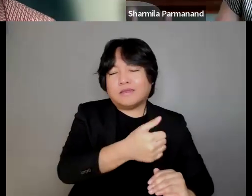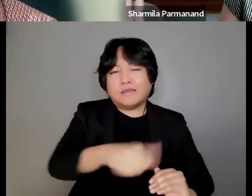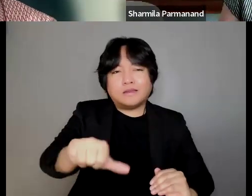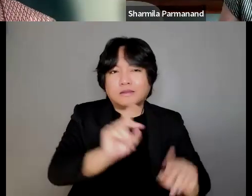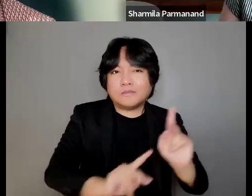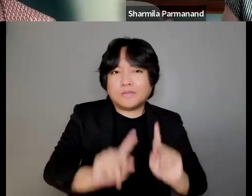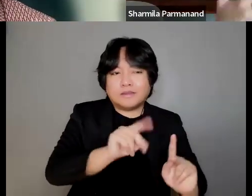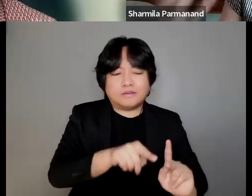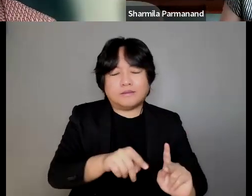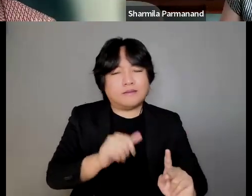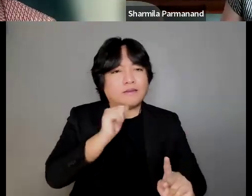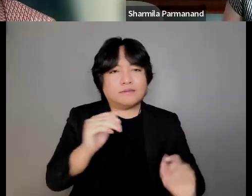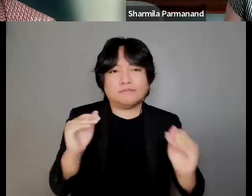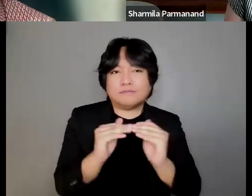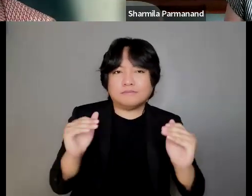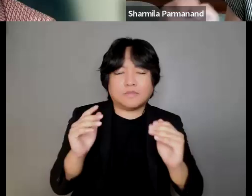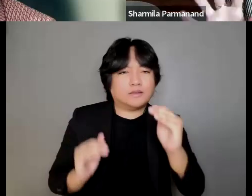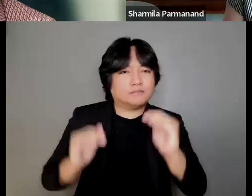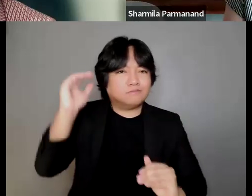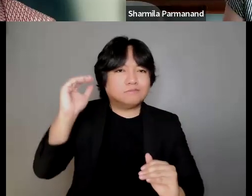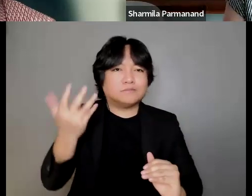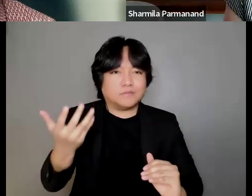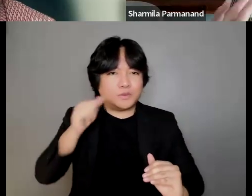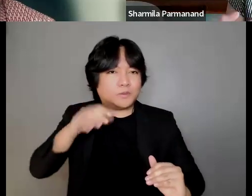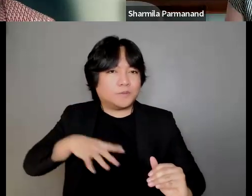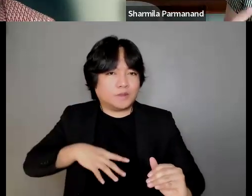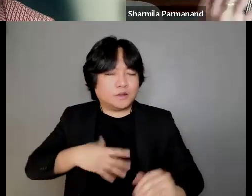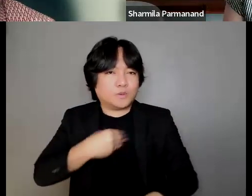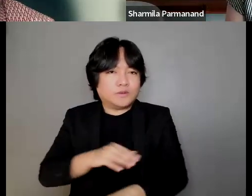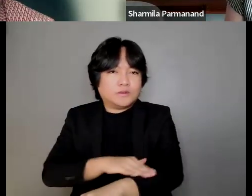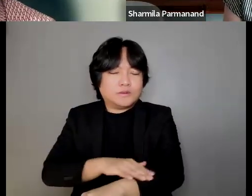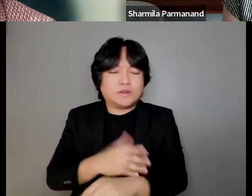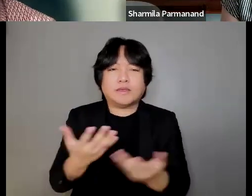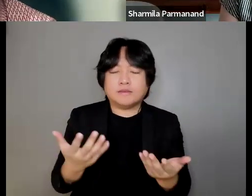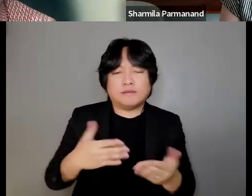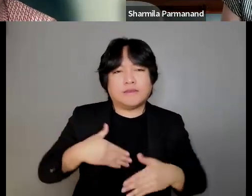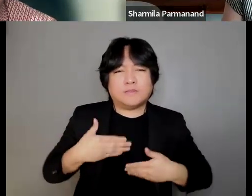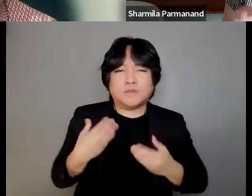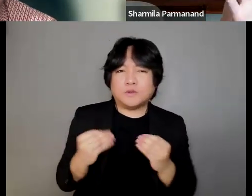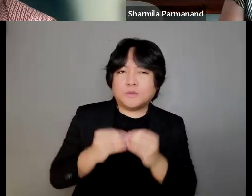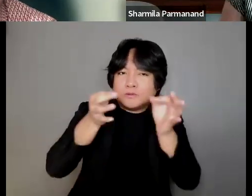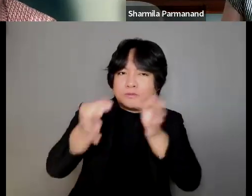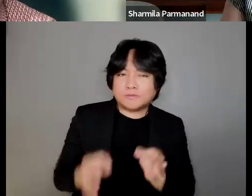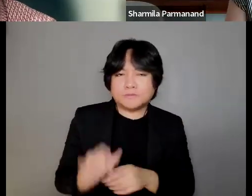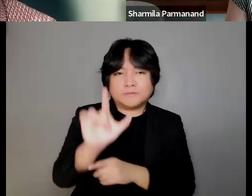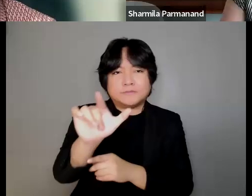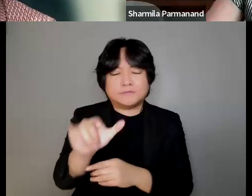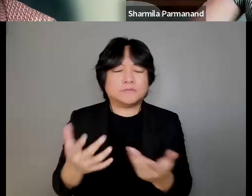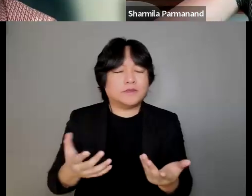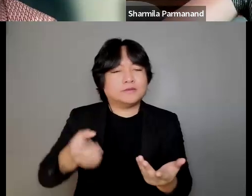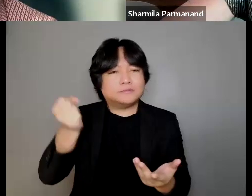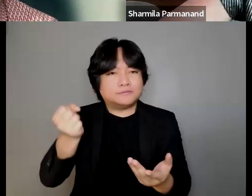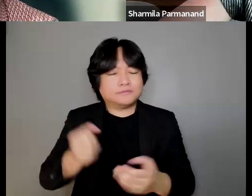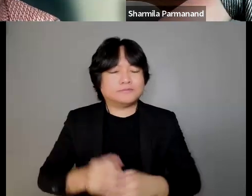as equal to them. The status was not the same, right? And these are things I'm happy to like talk about in more detail later, but I'll stop here for